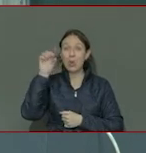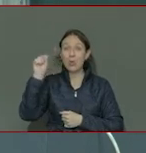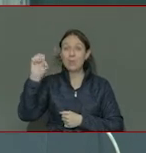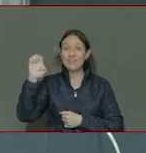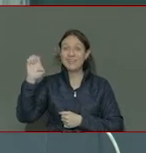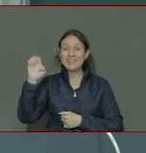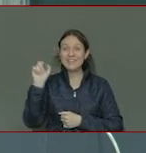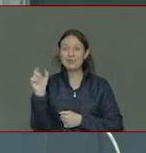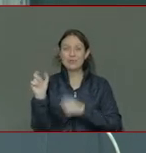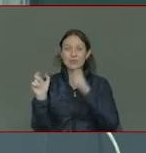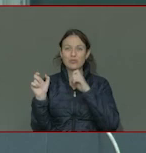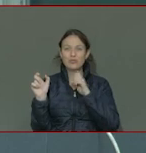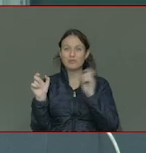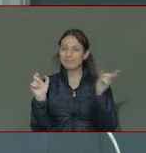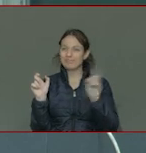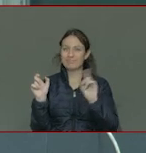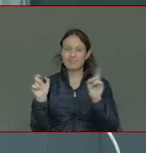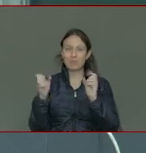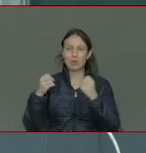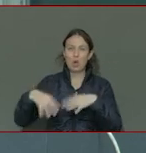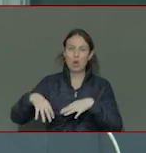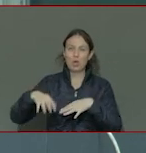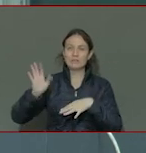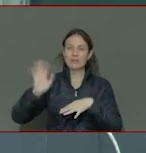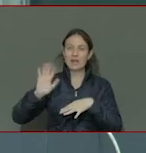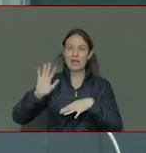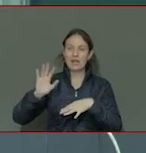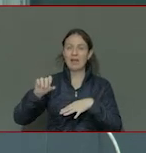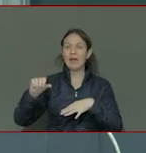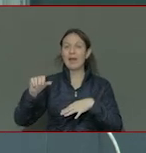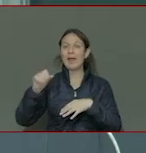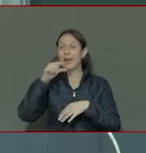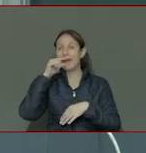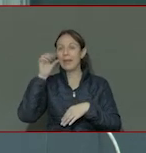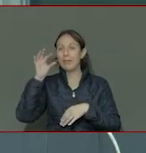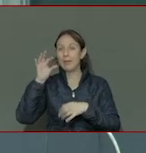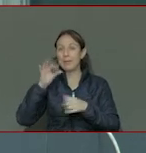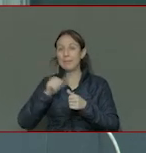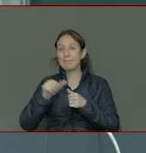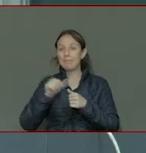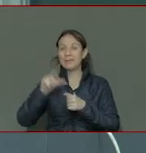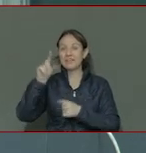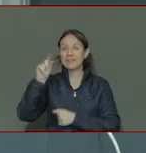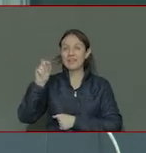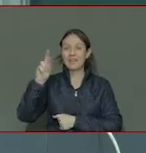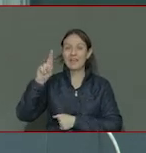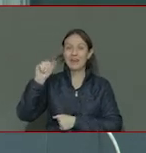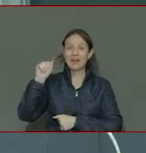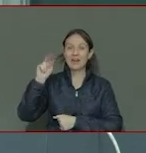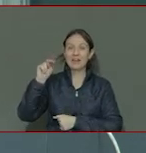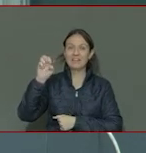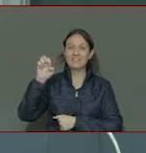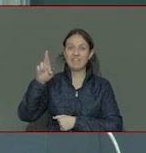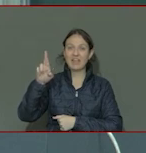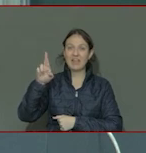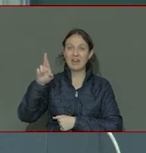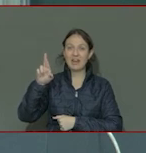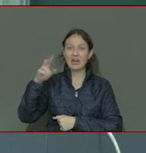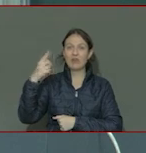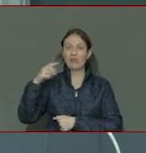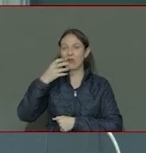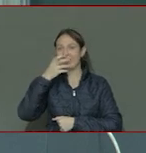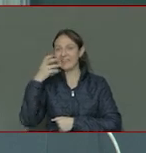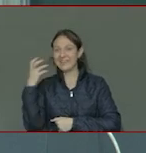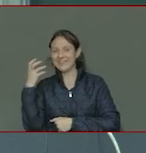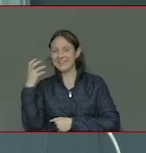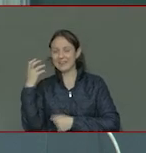actually not lost, it is transferred into heat. So it's not lost